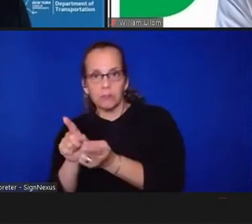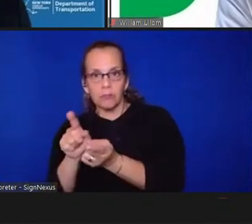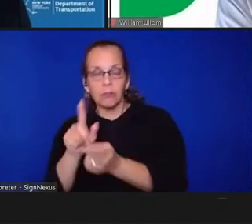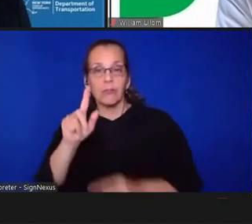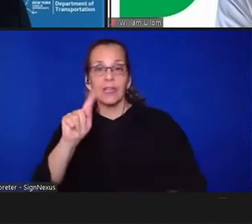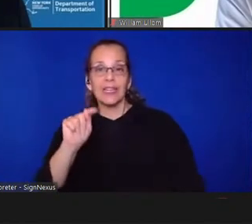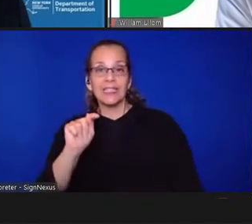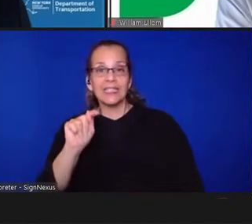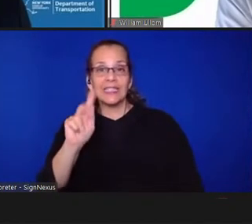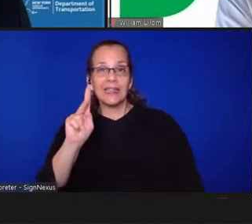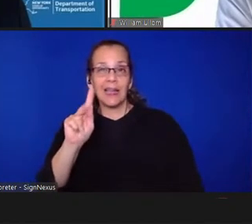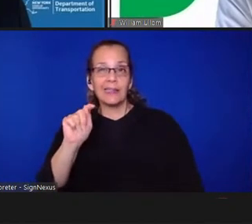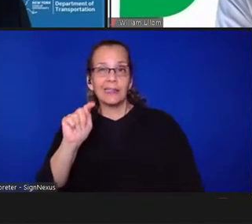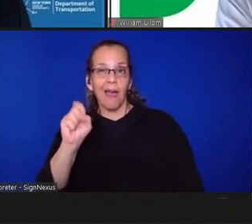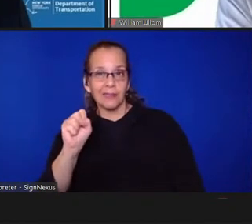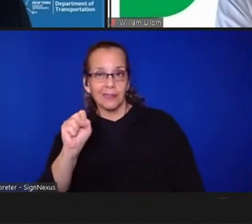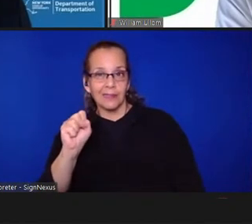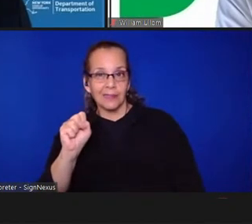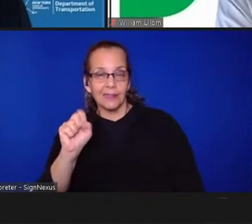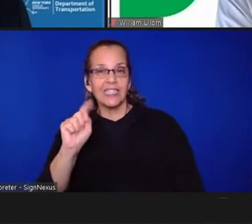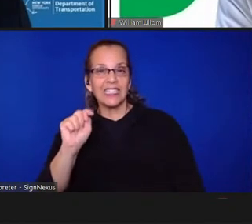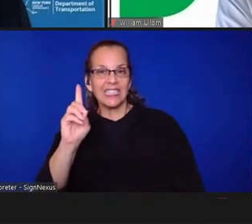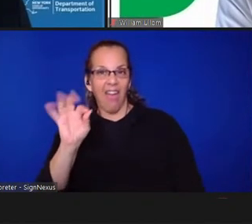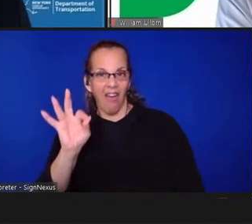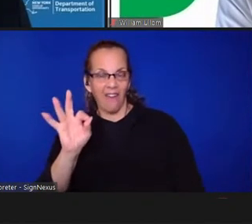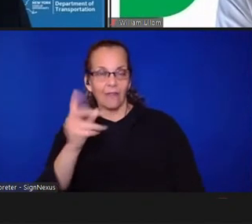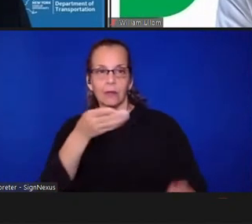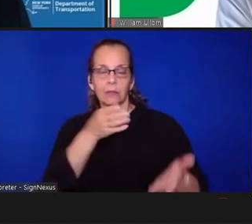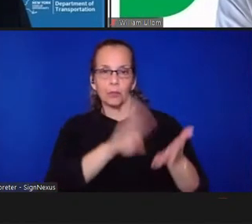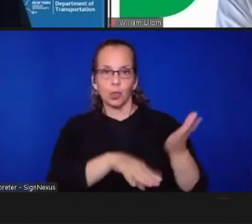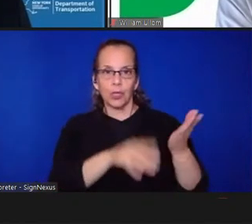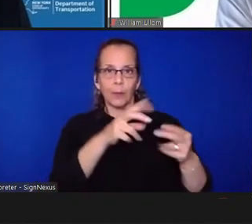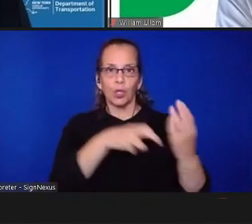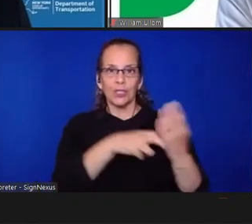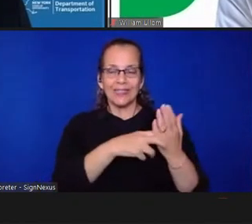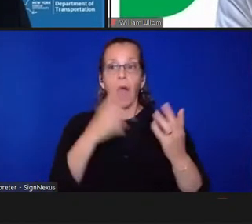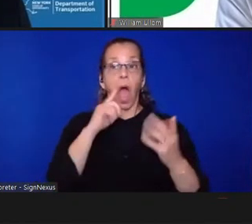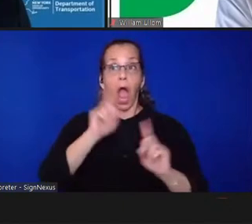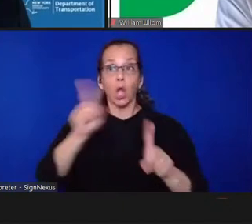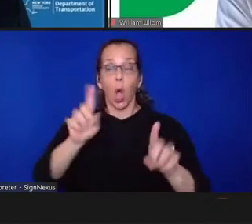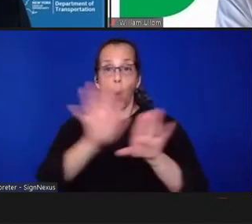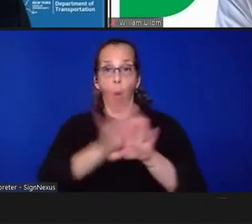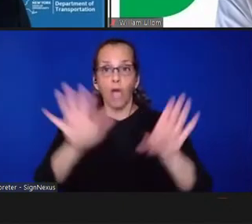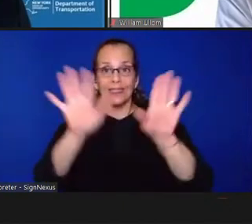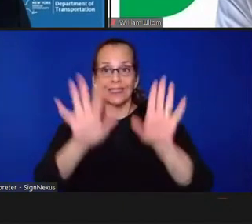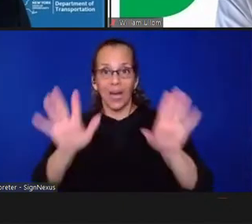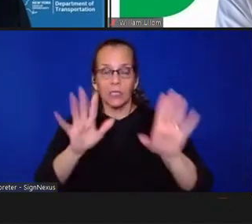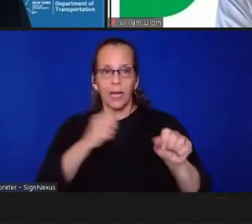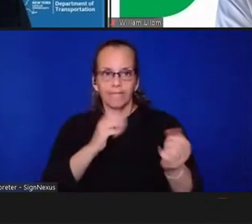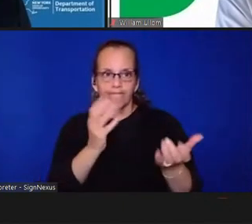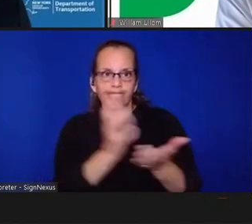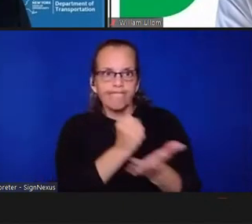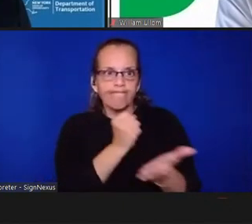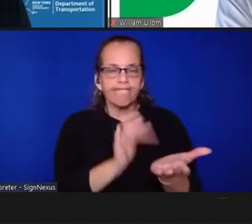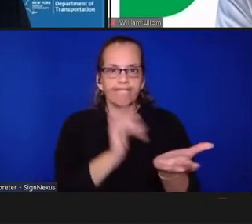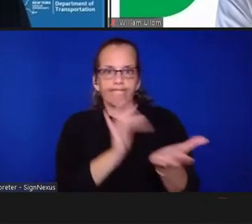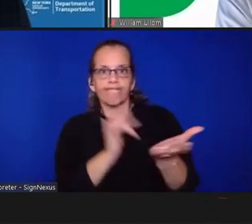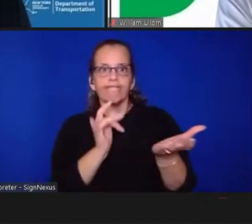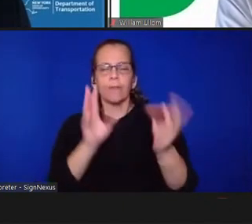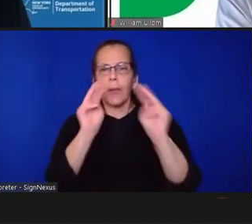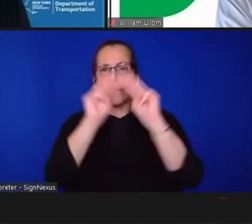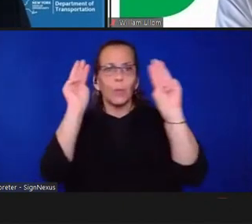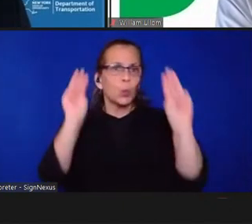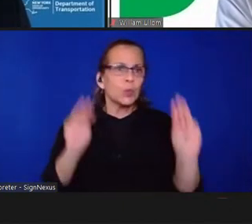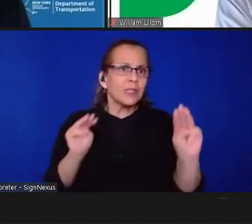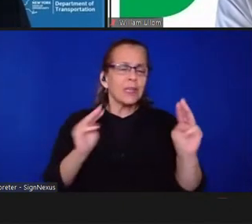I come in on the weekends I come in on Sundays because I know where to park and I could take advantage of all the wonderful museums